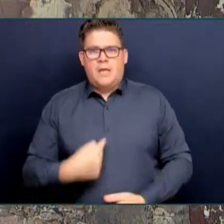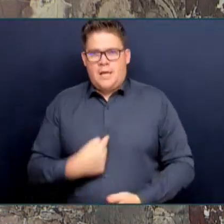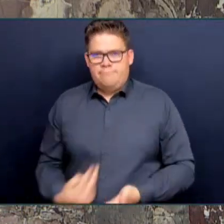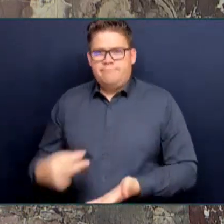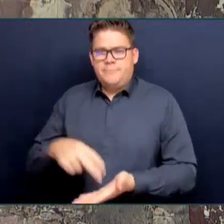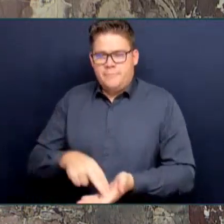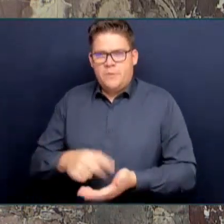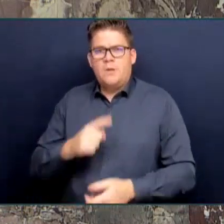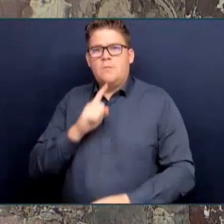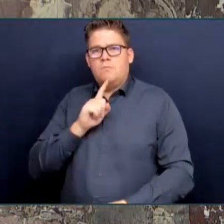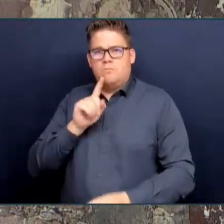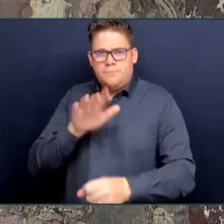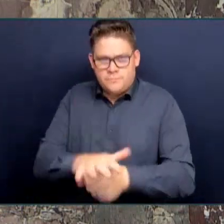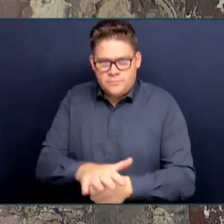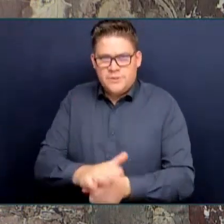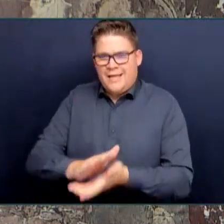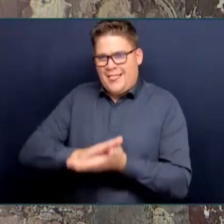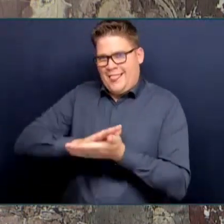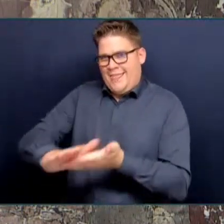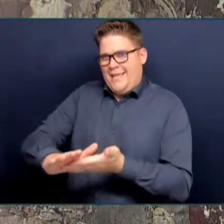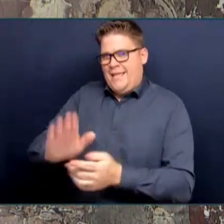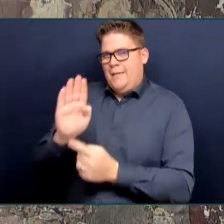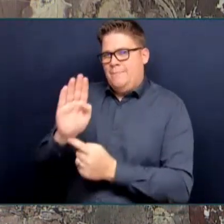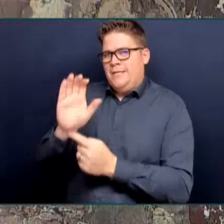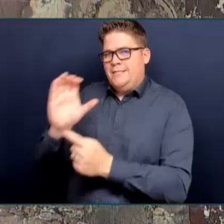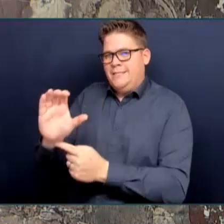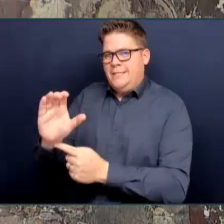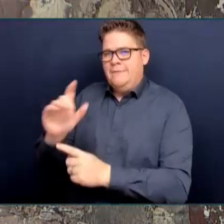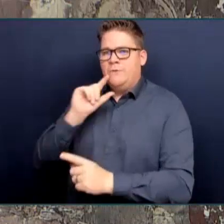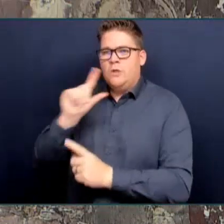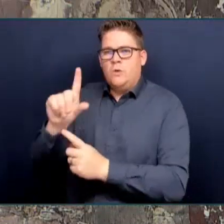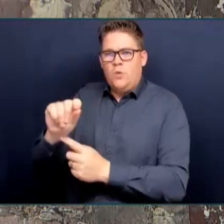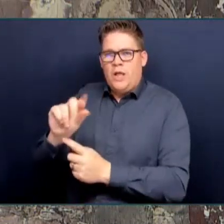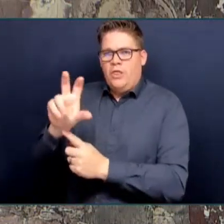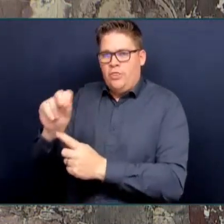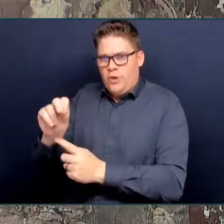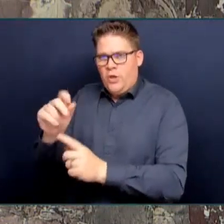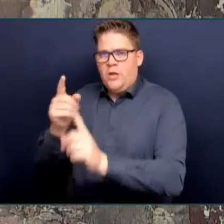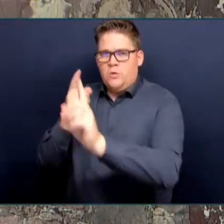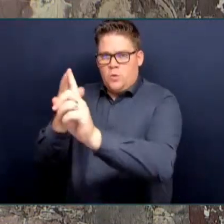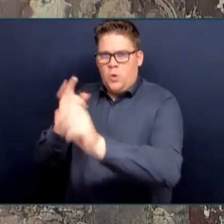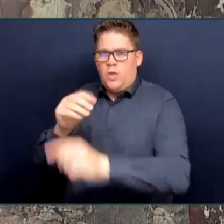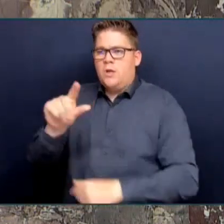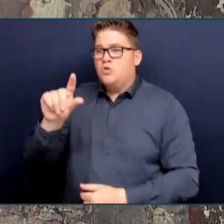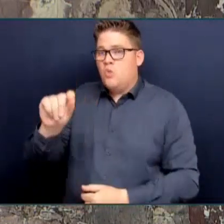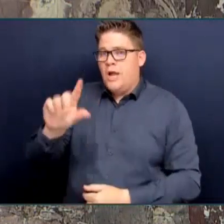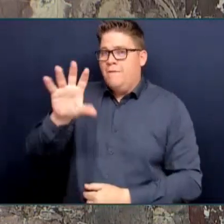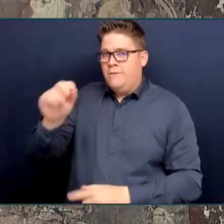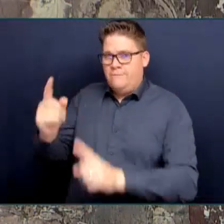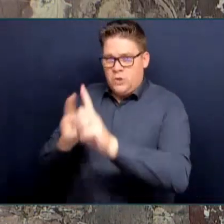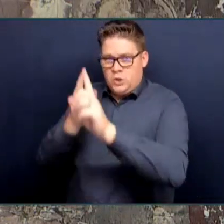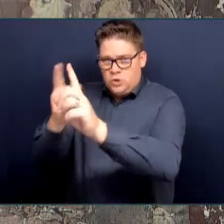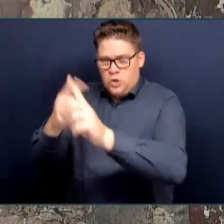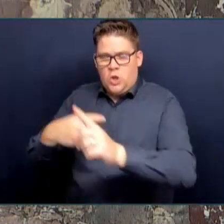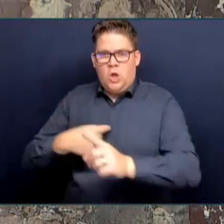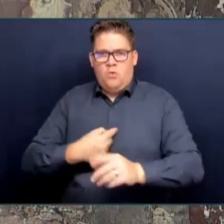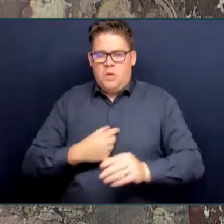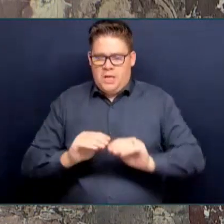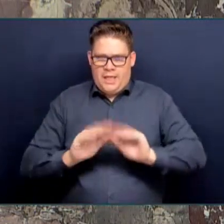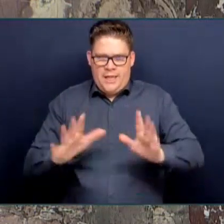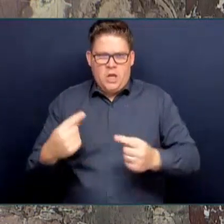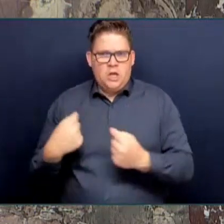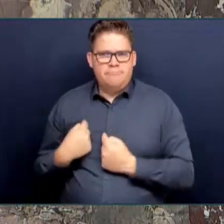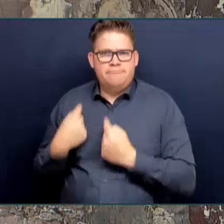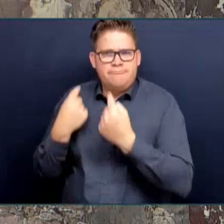emissions. We've been clear about that since forming government, and that remains our commitment to the third party and all British Columbians.